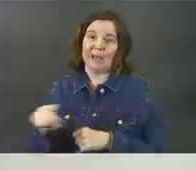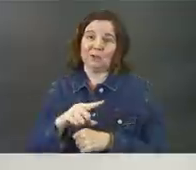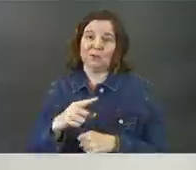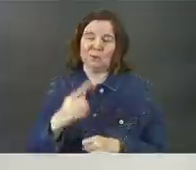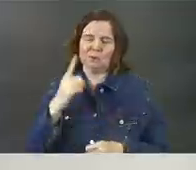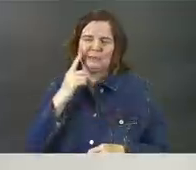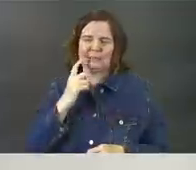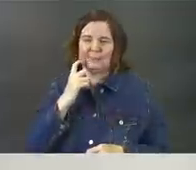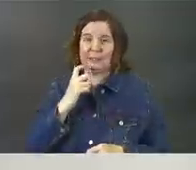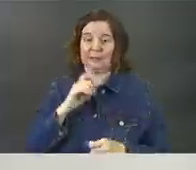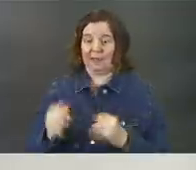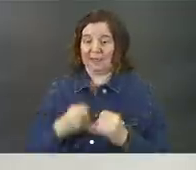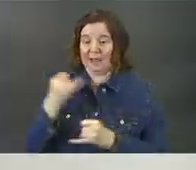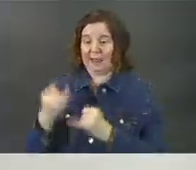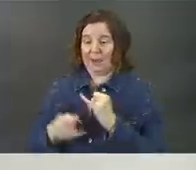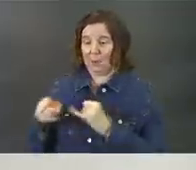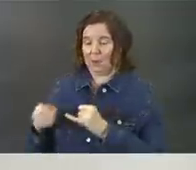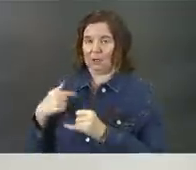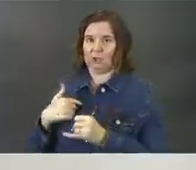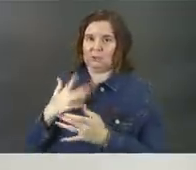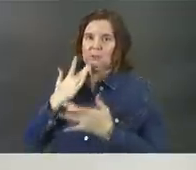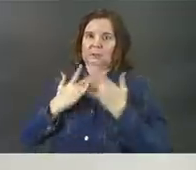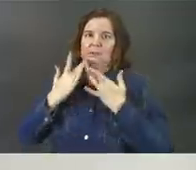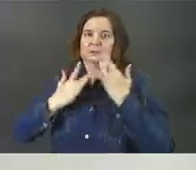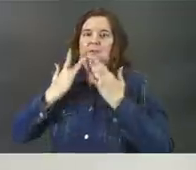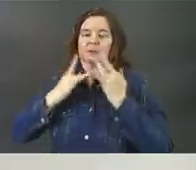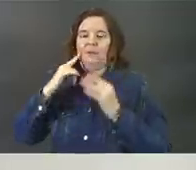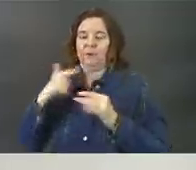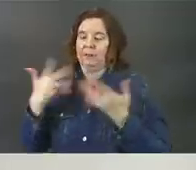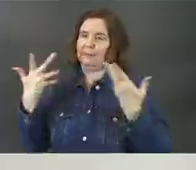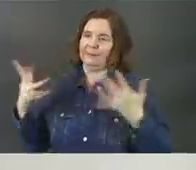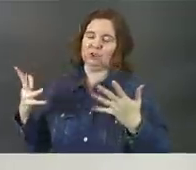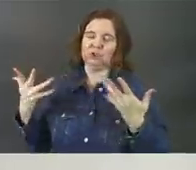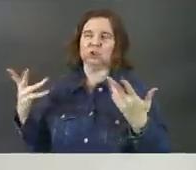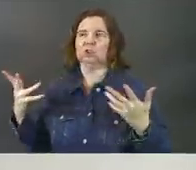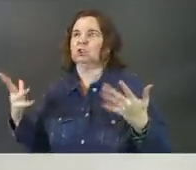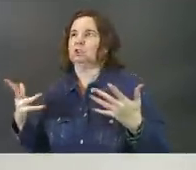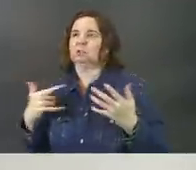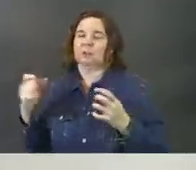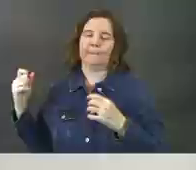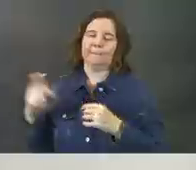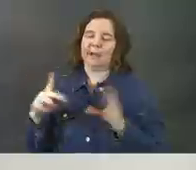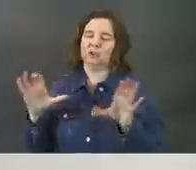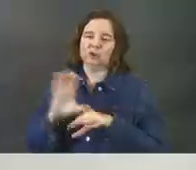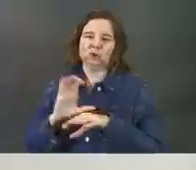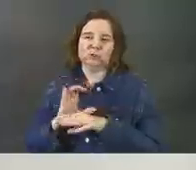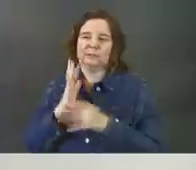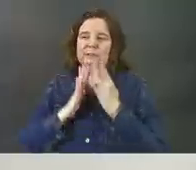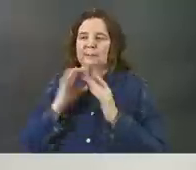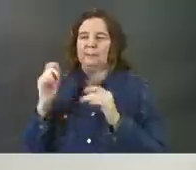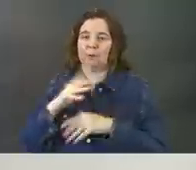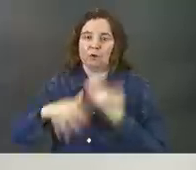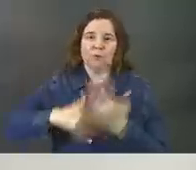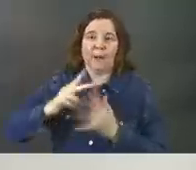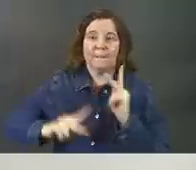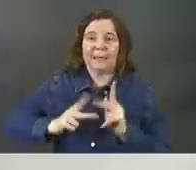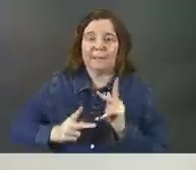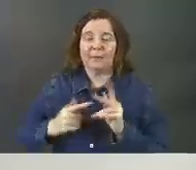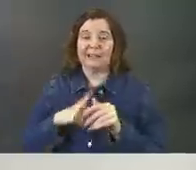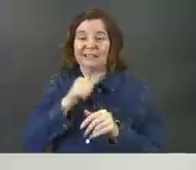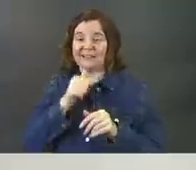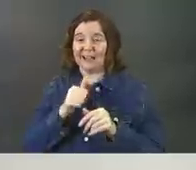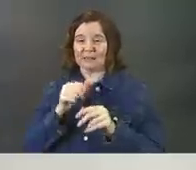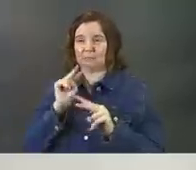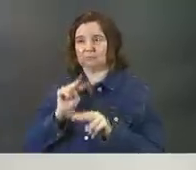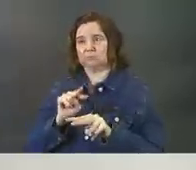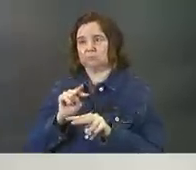you suspicious. The very last one is you're just desperate for this to be done, desperate to get back to church, desperate to be around people and not to